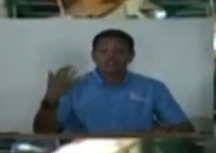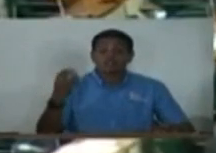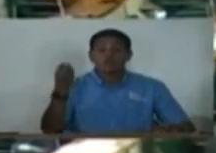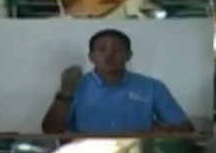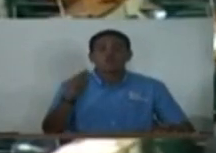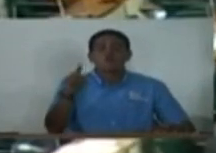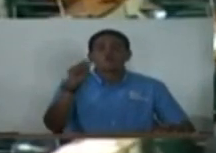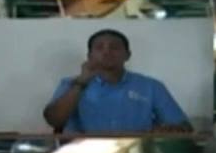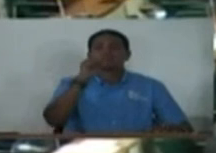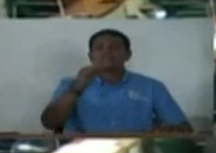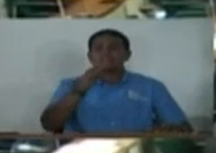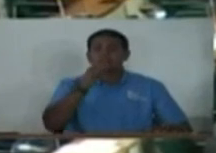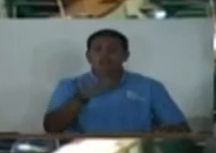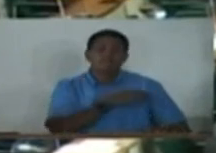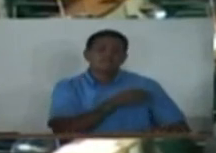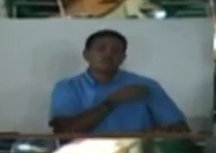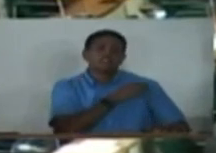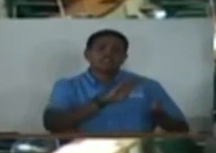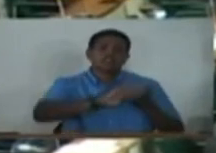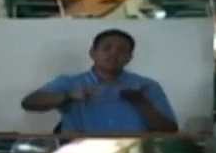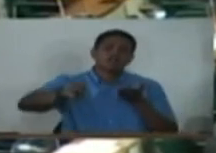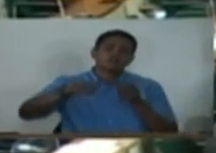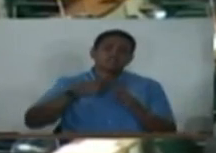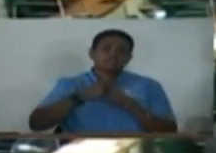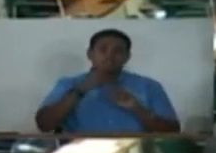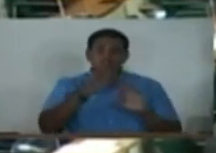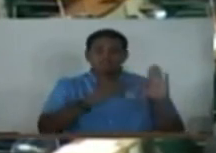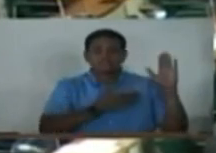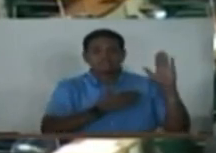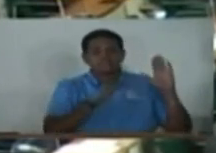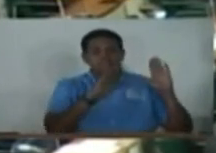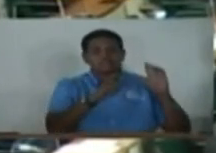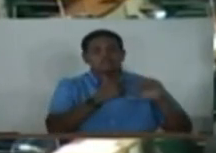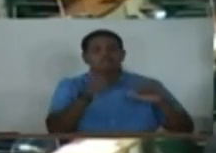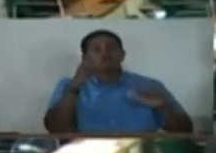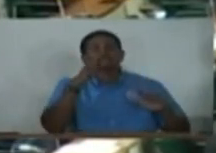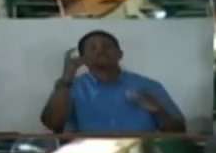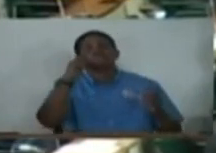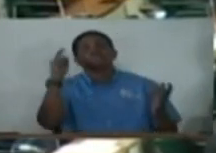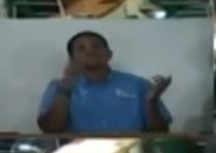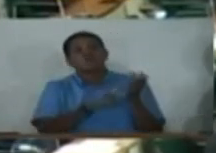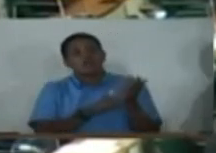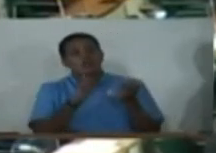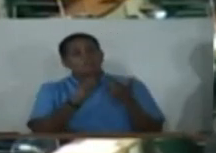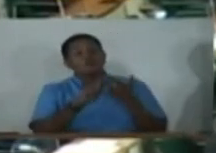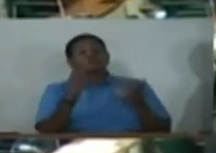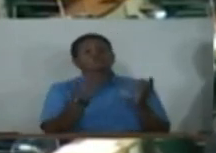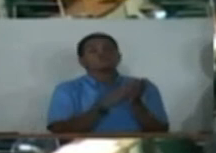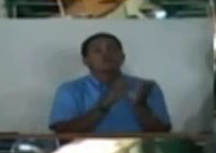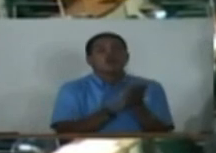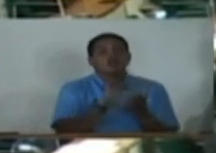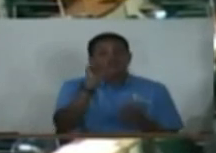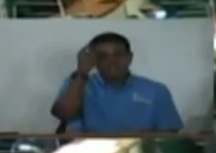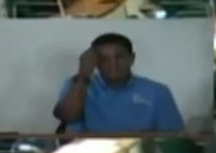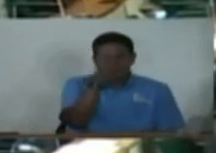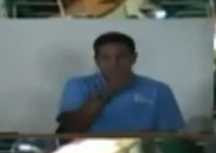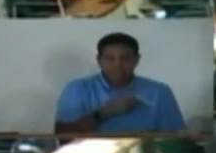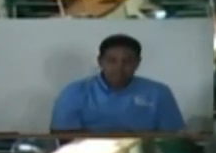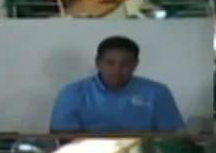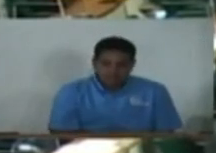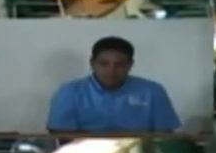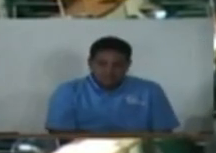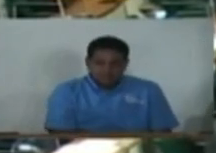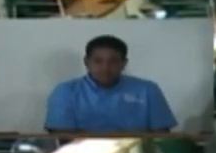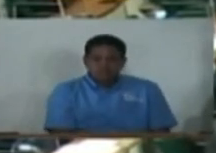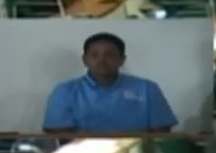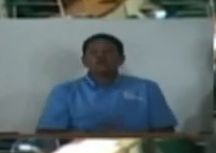the involuntary exclusion of the citizen from the recognition and record of the government. The